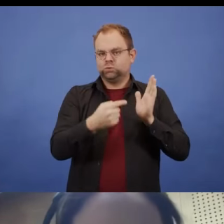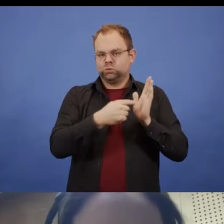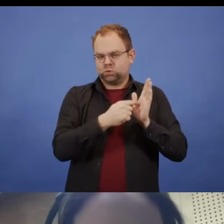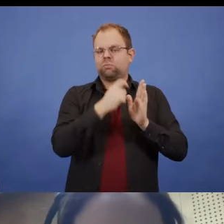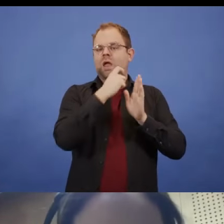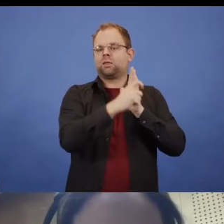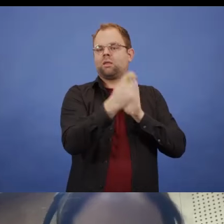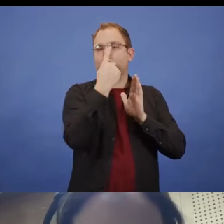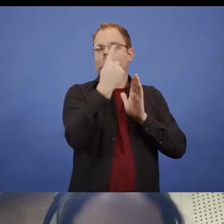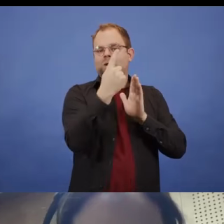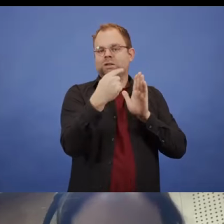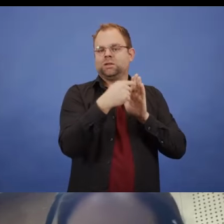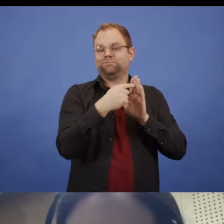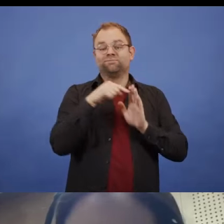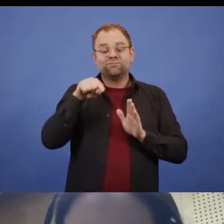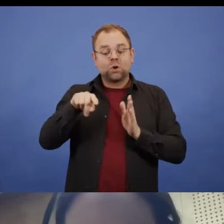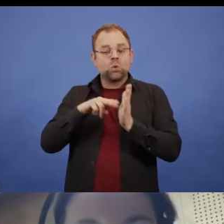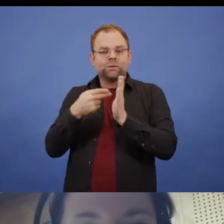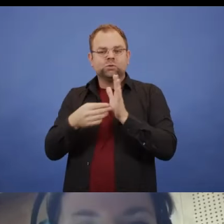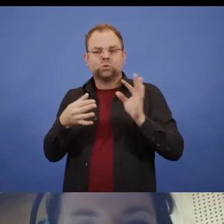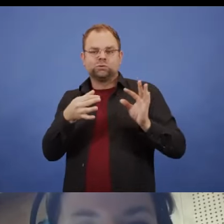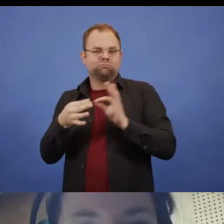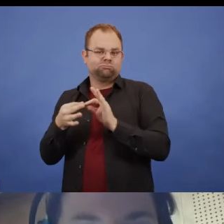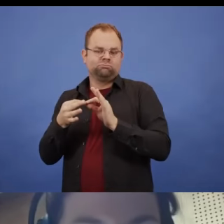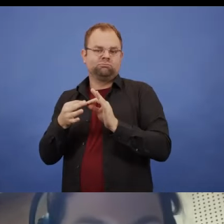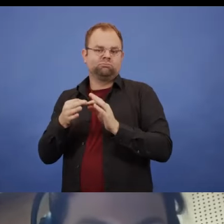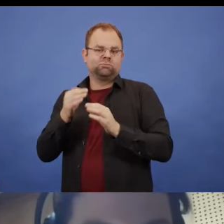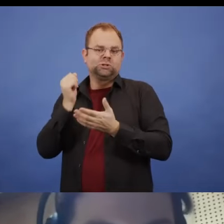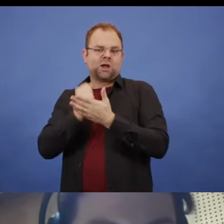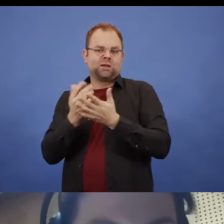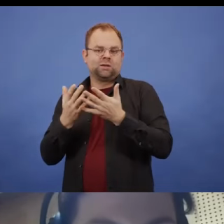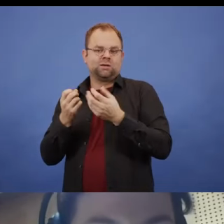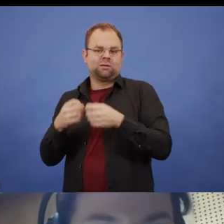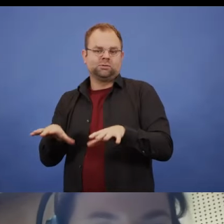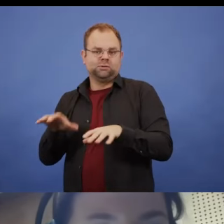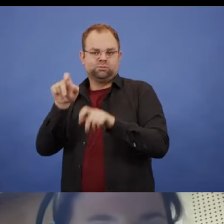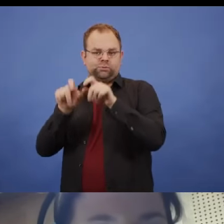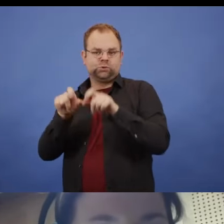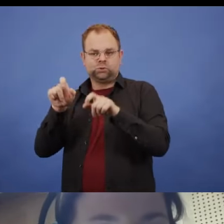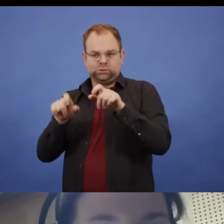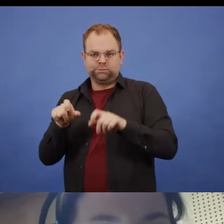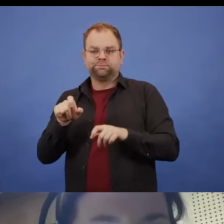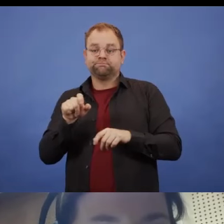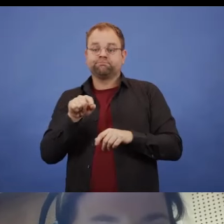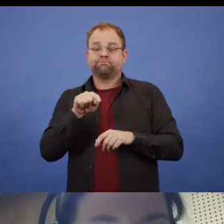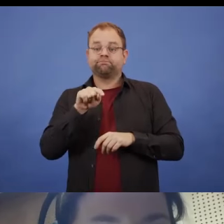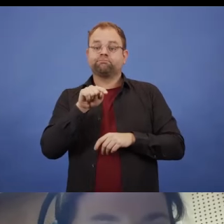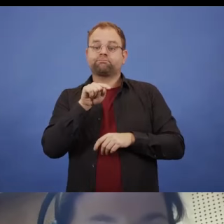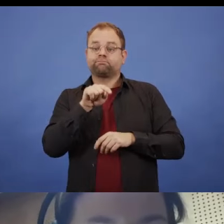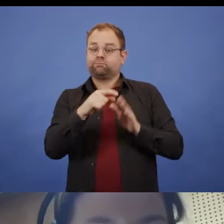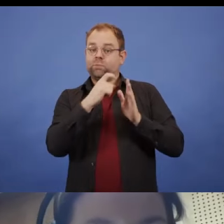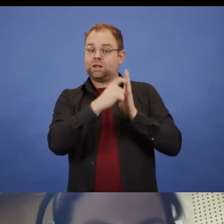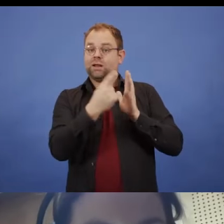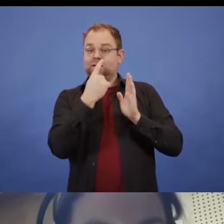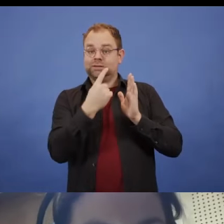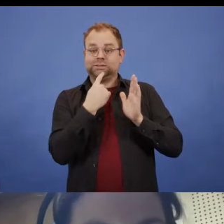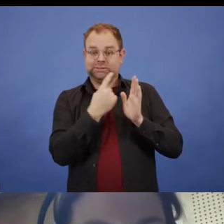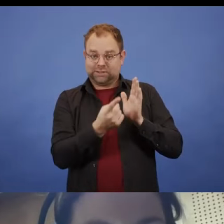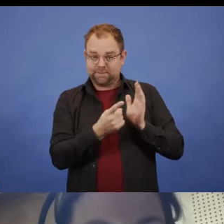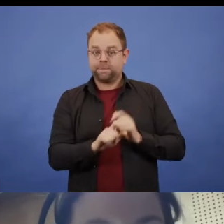the operation of its law. So that is the definition of a stateless person. There are